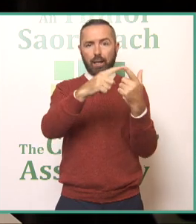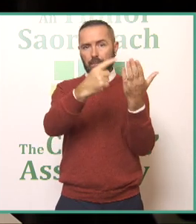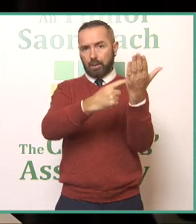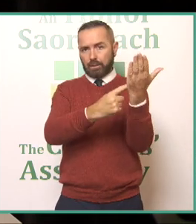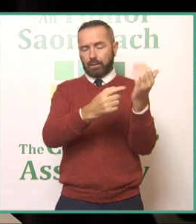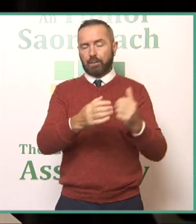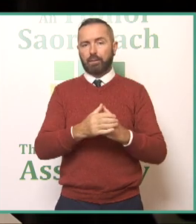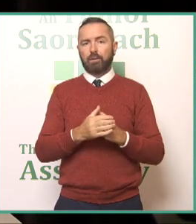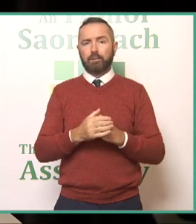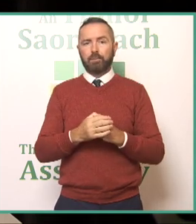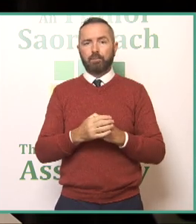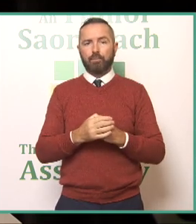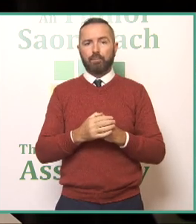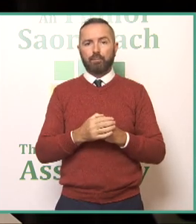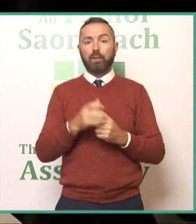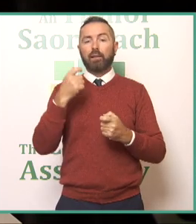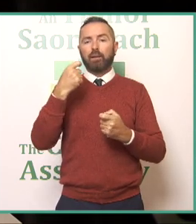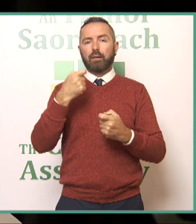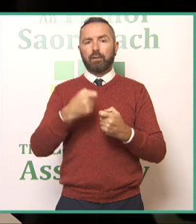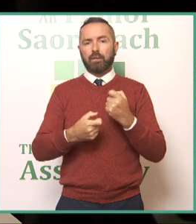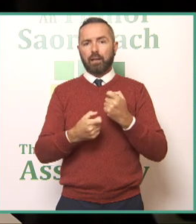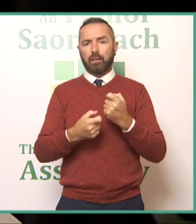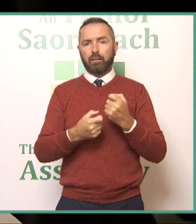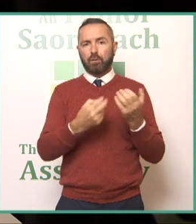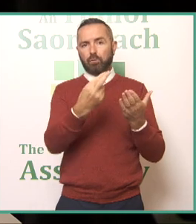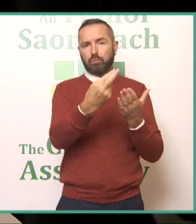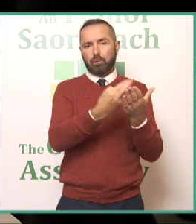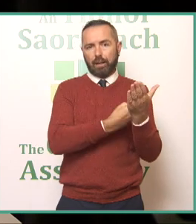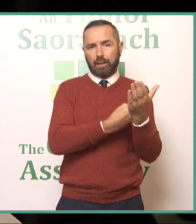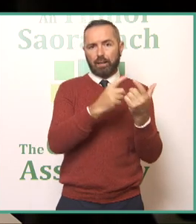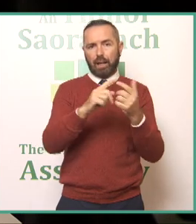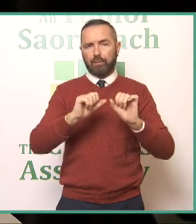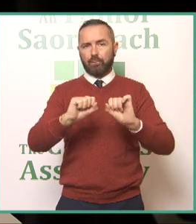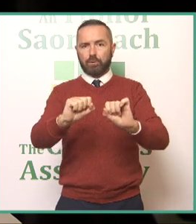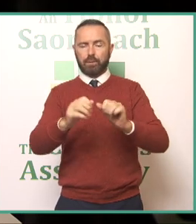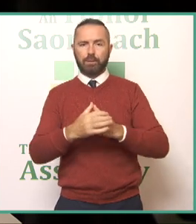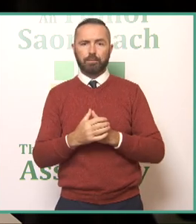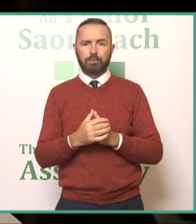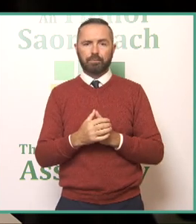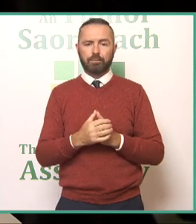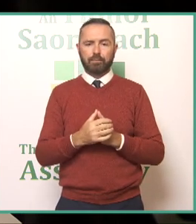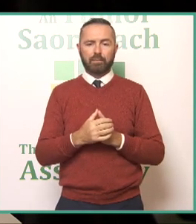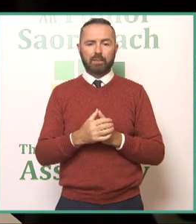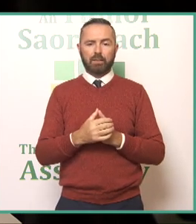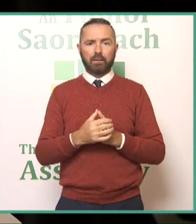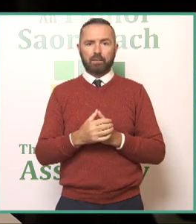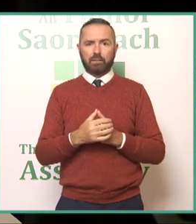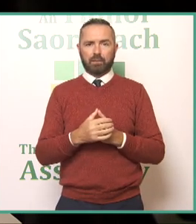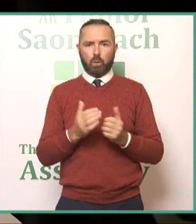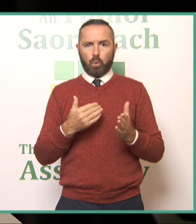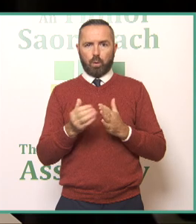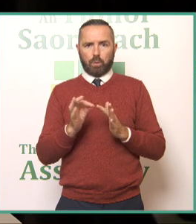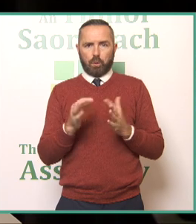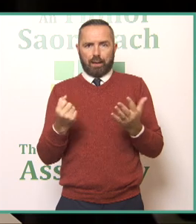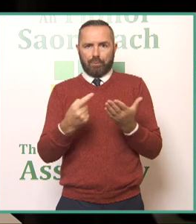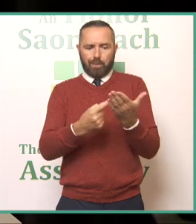policy, followed by regulation and enforcement. There's no point in having a policy